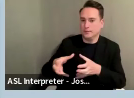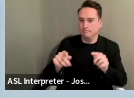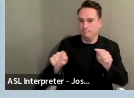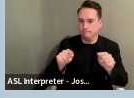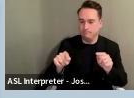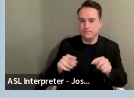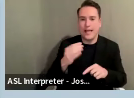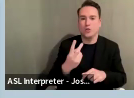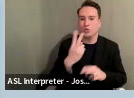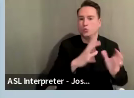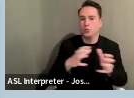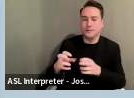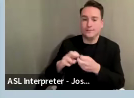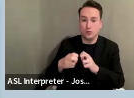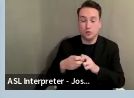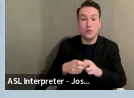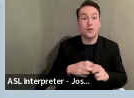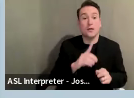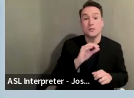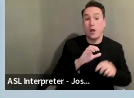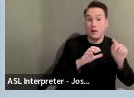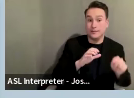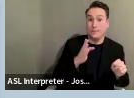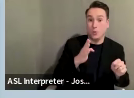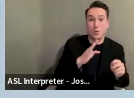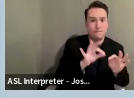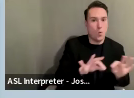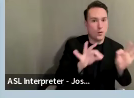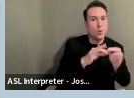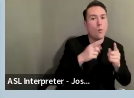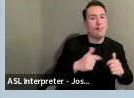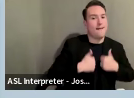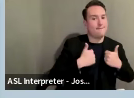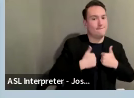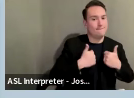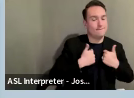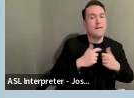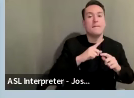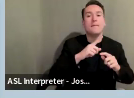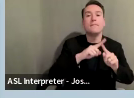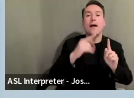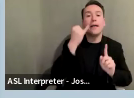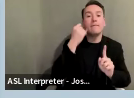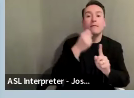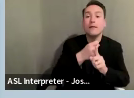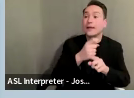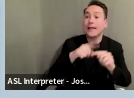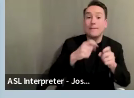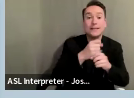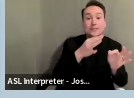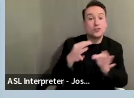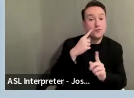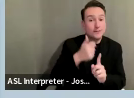and 2 groups of issues. The documents in blue are important while we're alive, but let's say incapacitated, and then the documents in